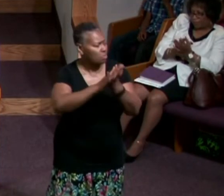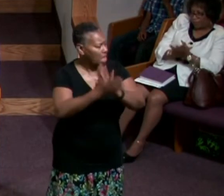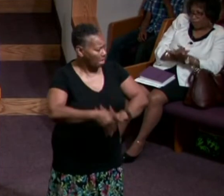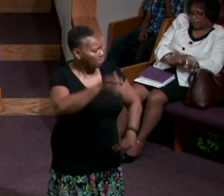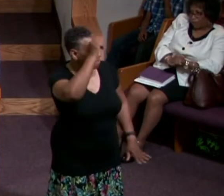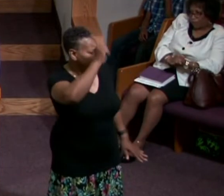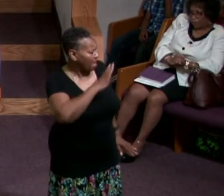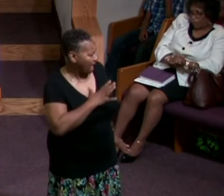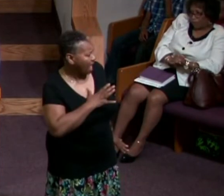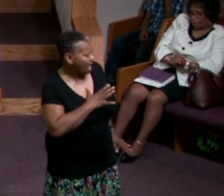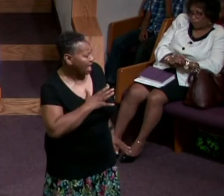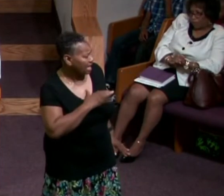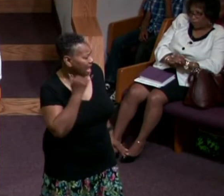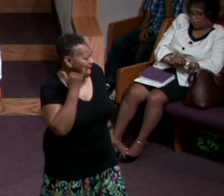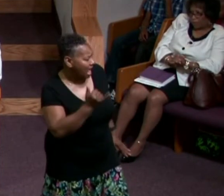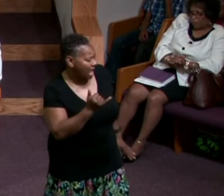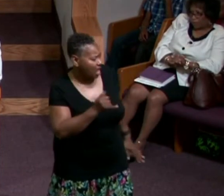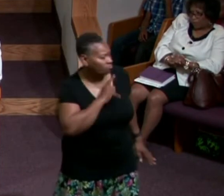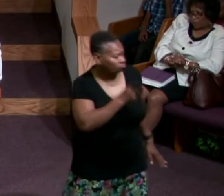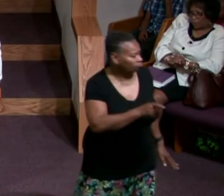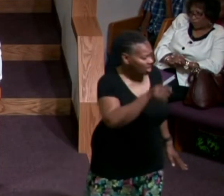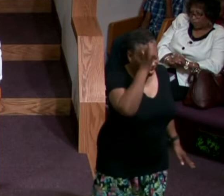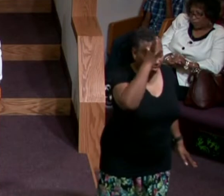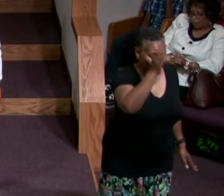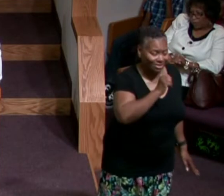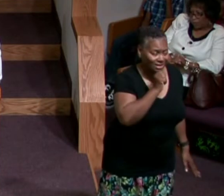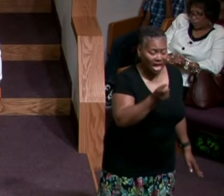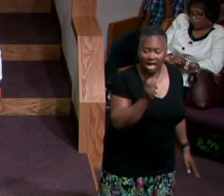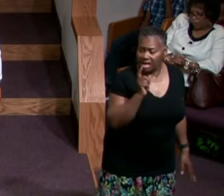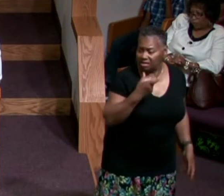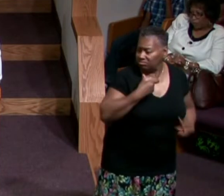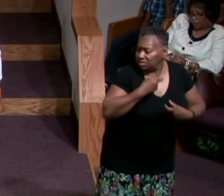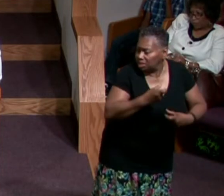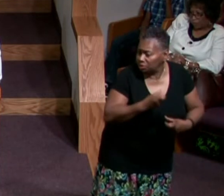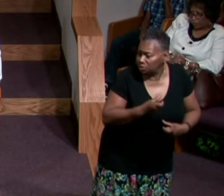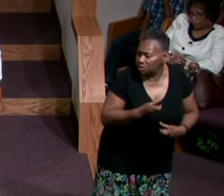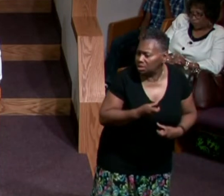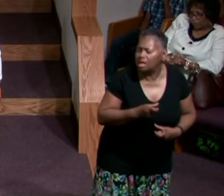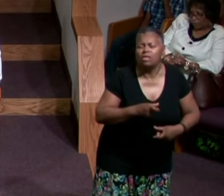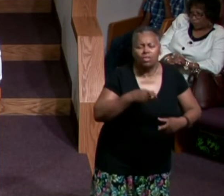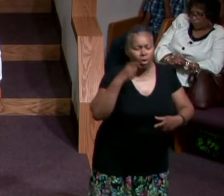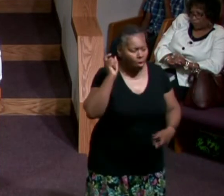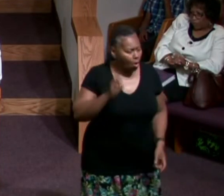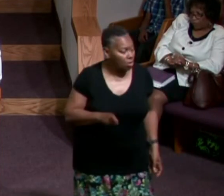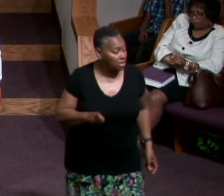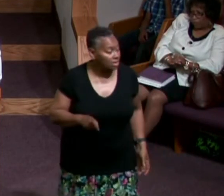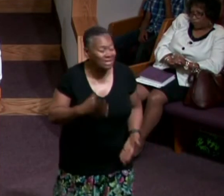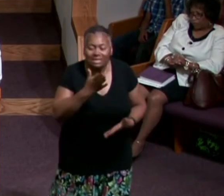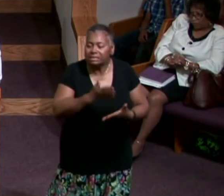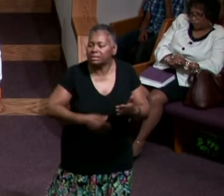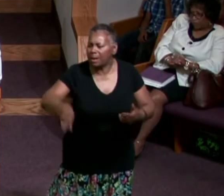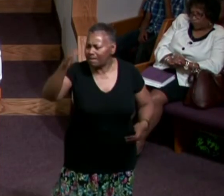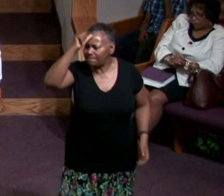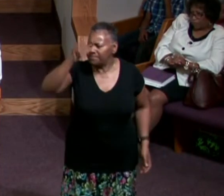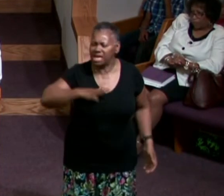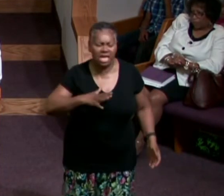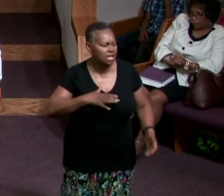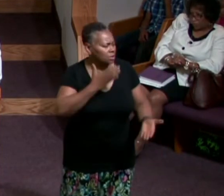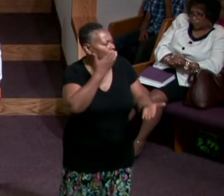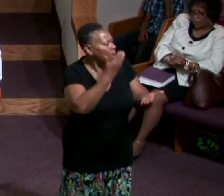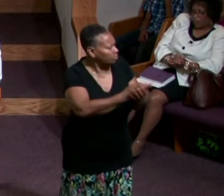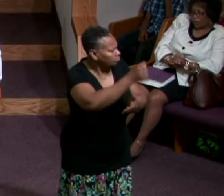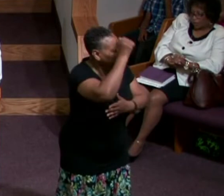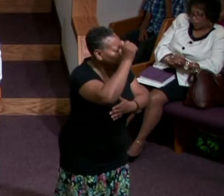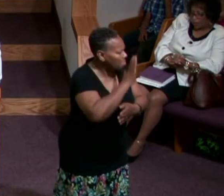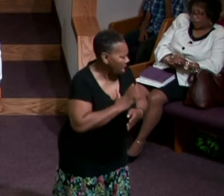And if the biological one has no interest, there ought to be some, particularly in this church, there ought to be some good brothers